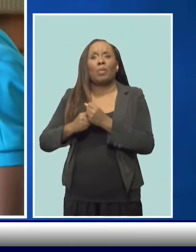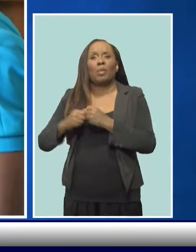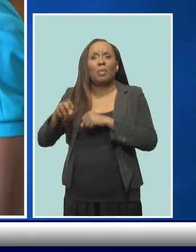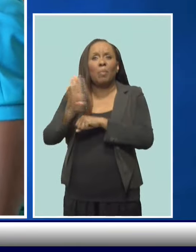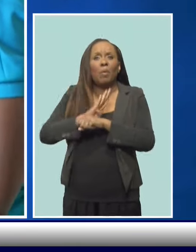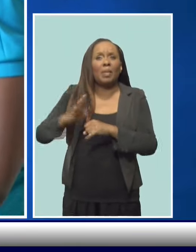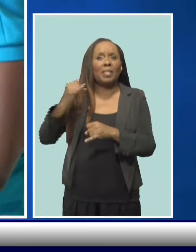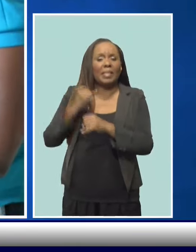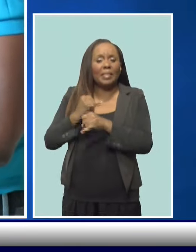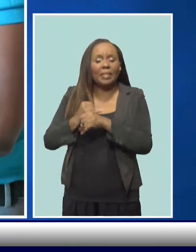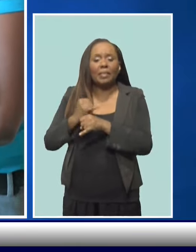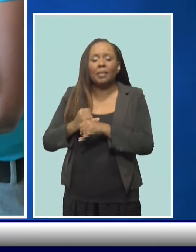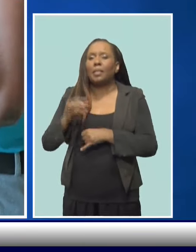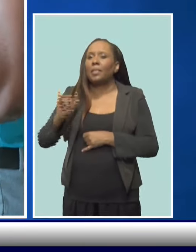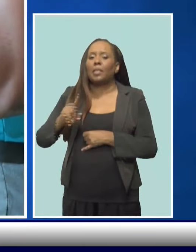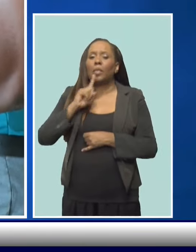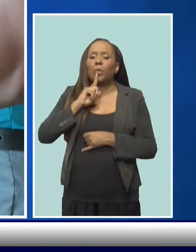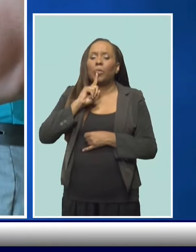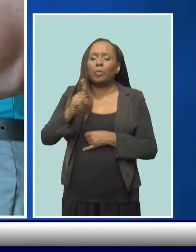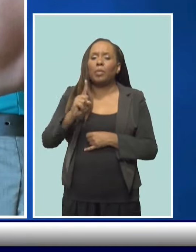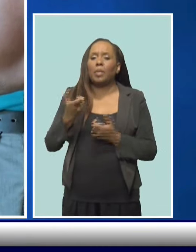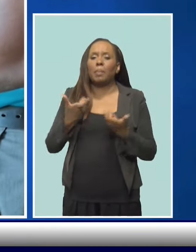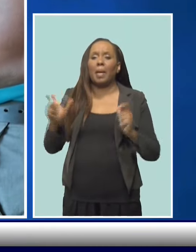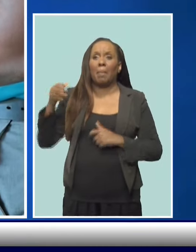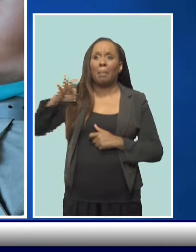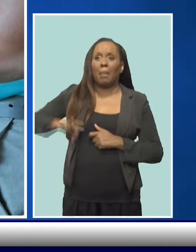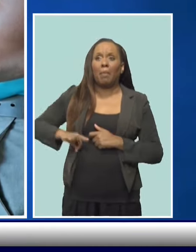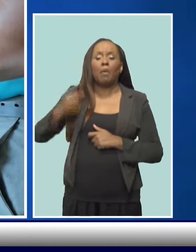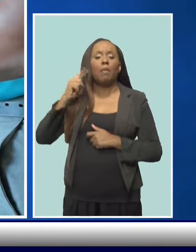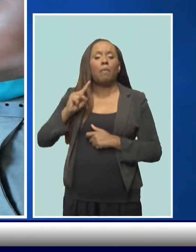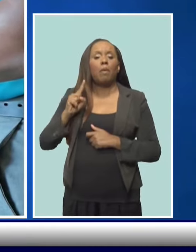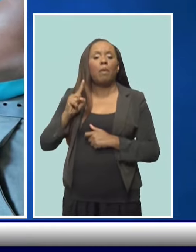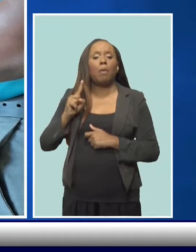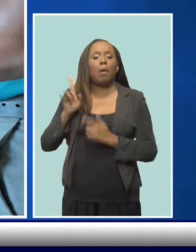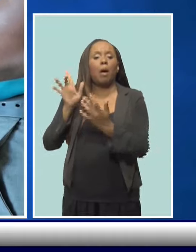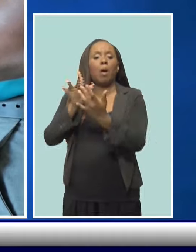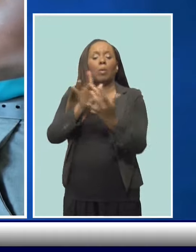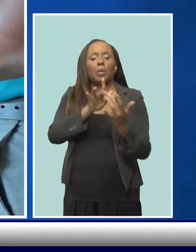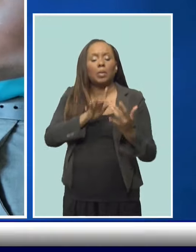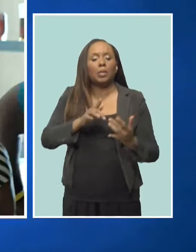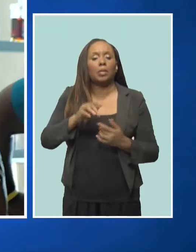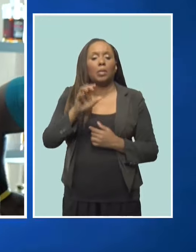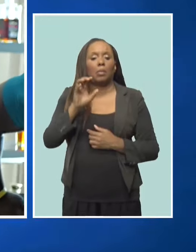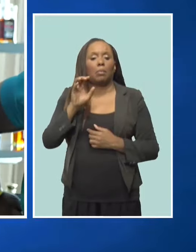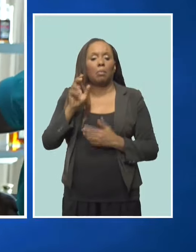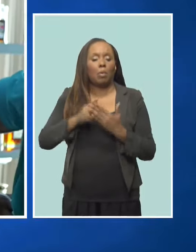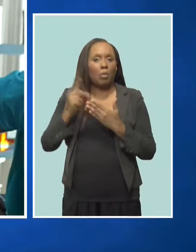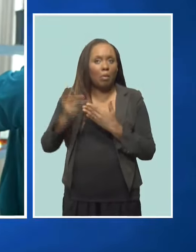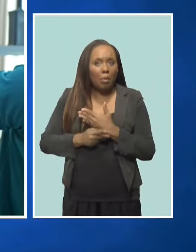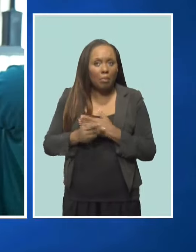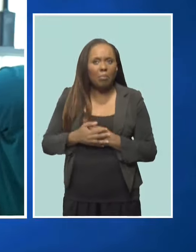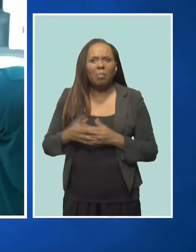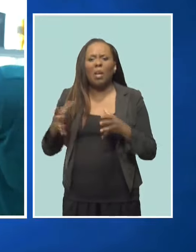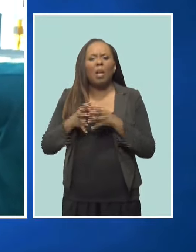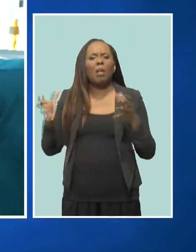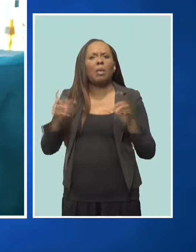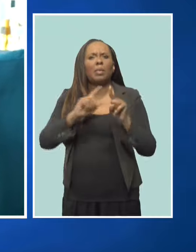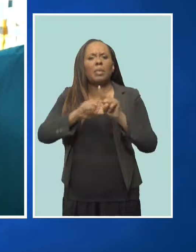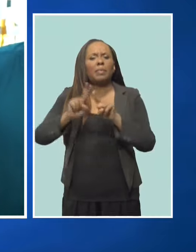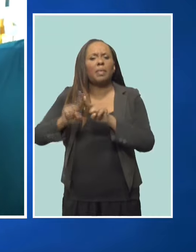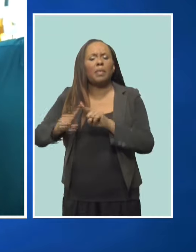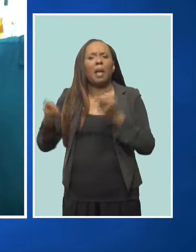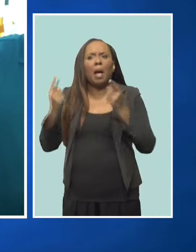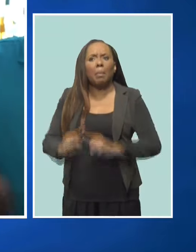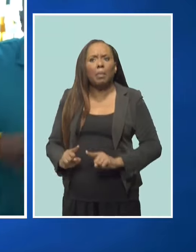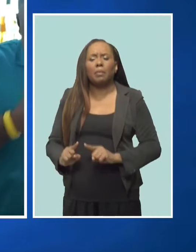fueling the outreach program. Chief Executive Officer of COSCAP, Erica Smith, says much has already been put in place and the future